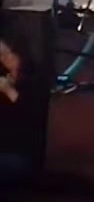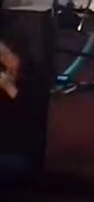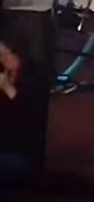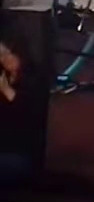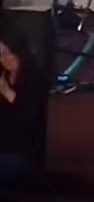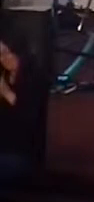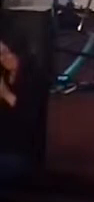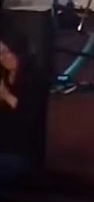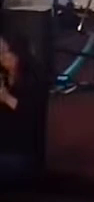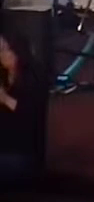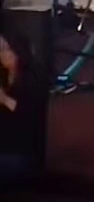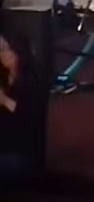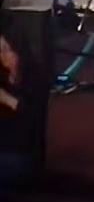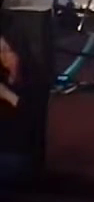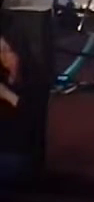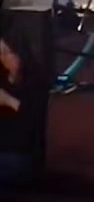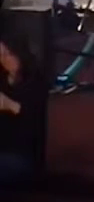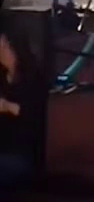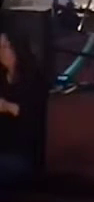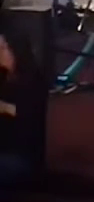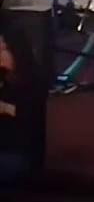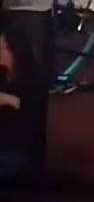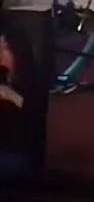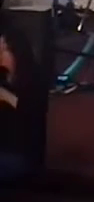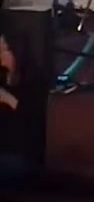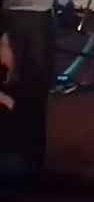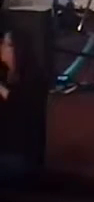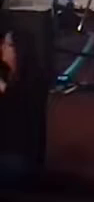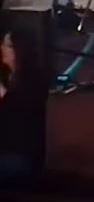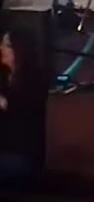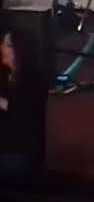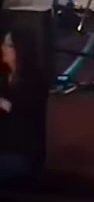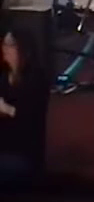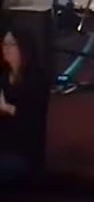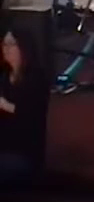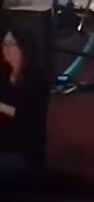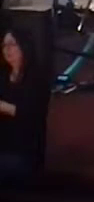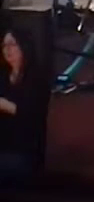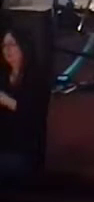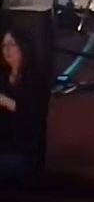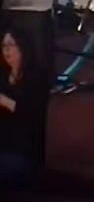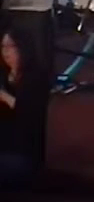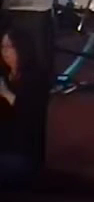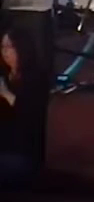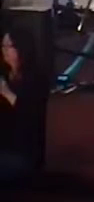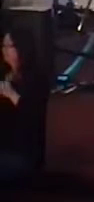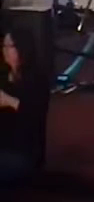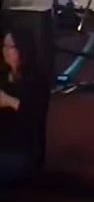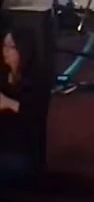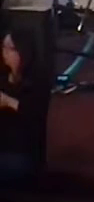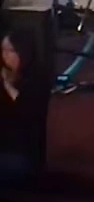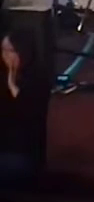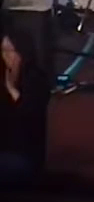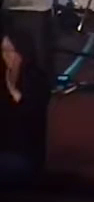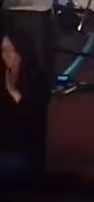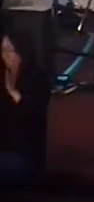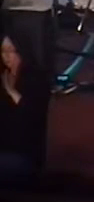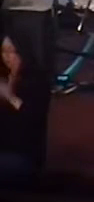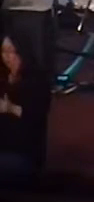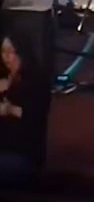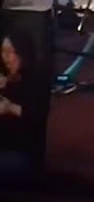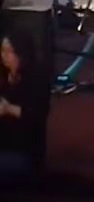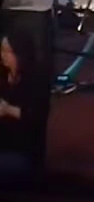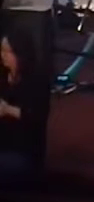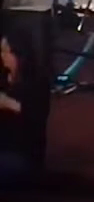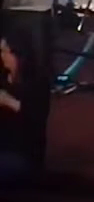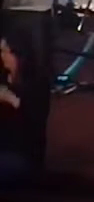own sin in the presence of God. And I think it's interesting that whenever we lose focus of our own sins or our own shortcomings as